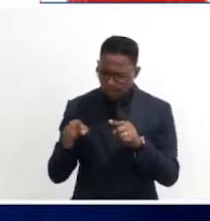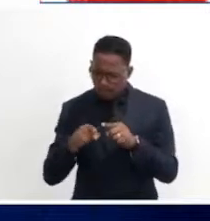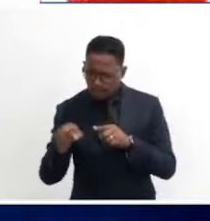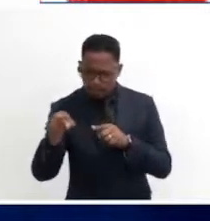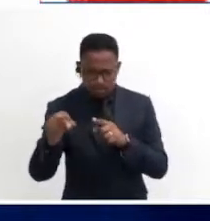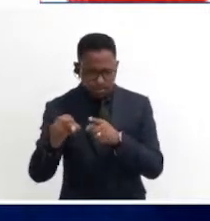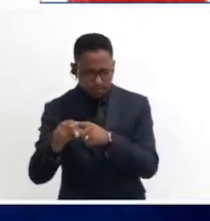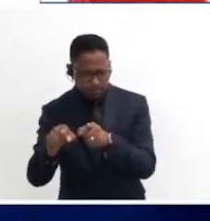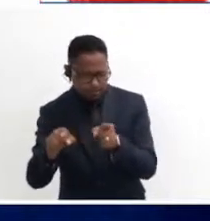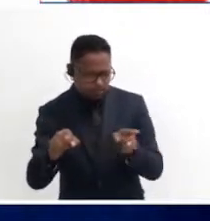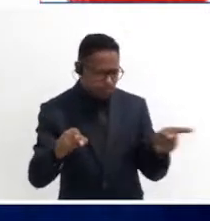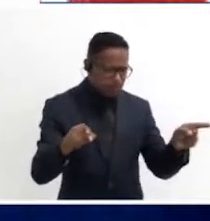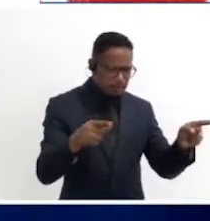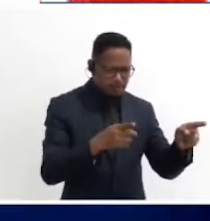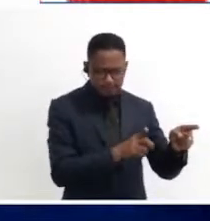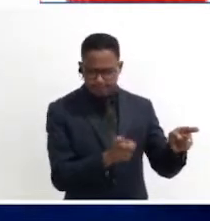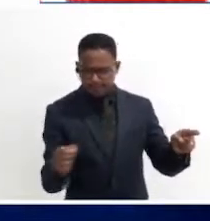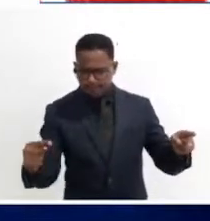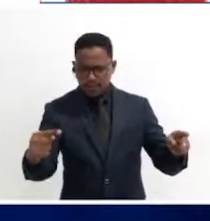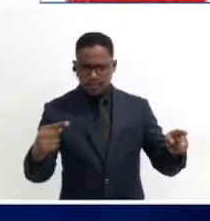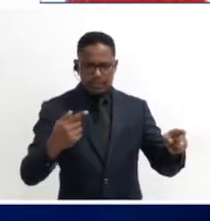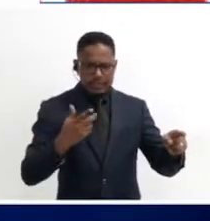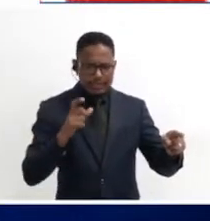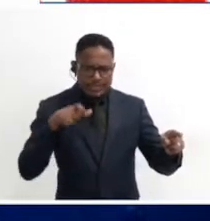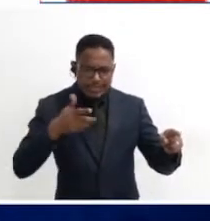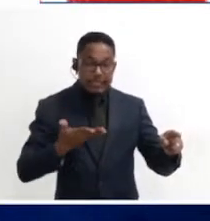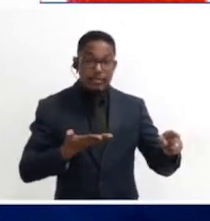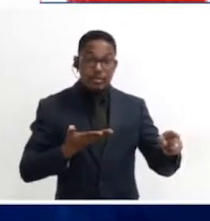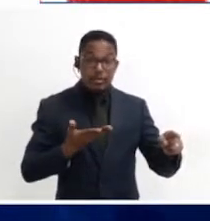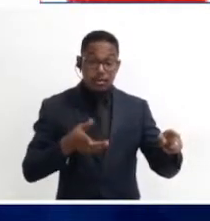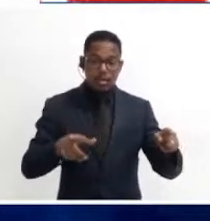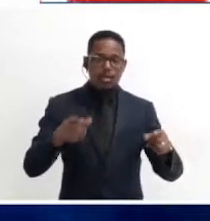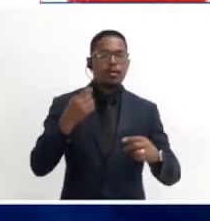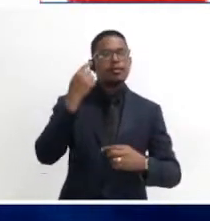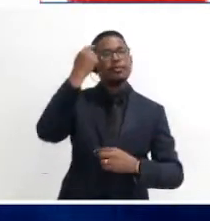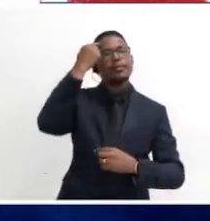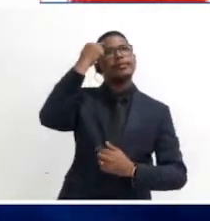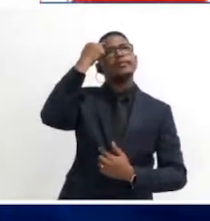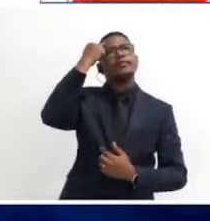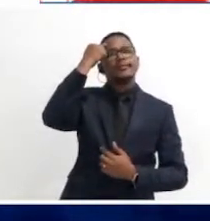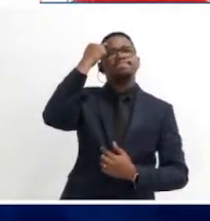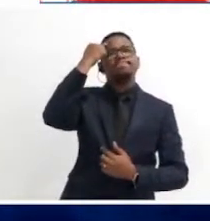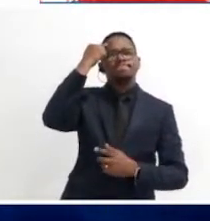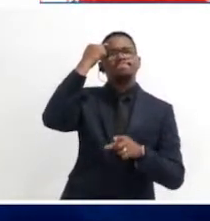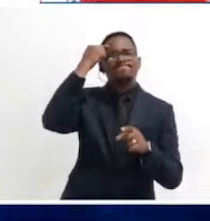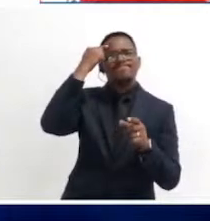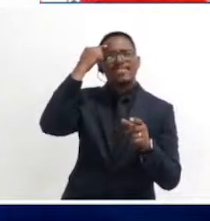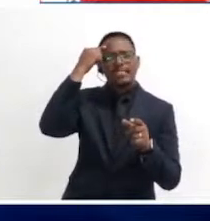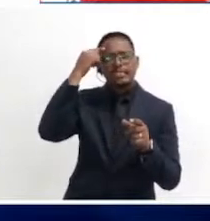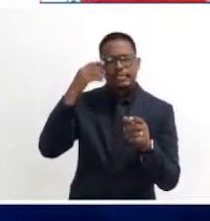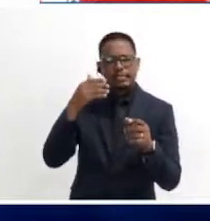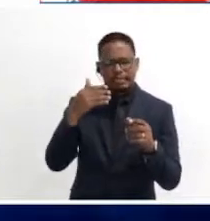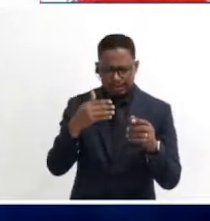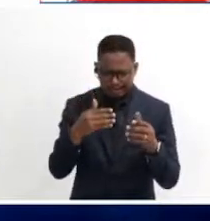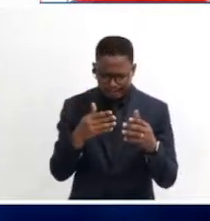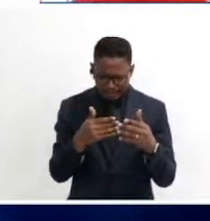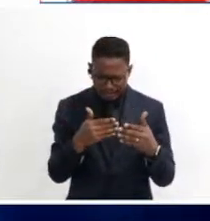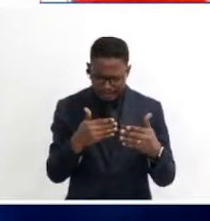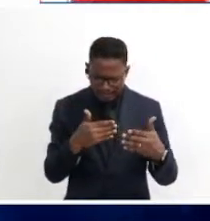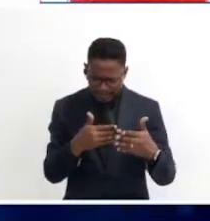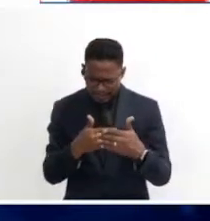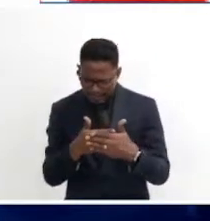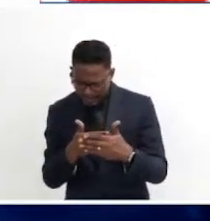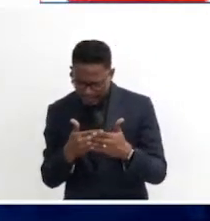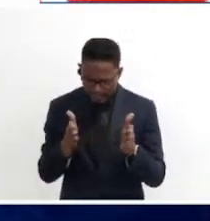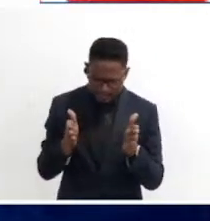there was a realization that line space had to decrease, and so the way that was found to do that was to